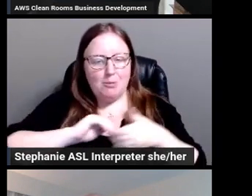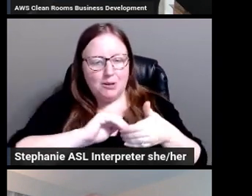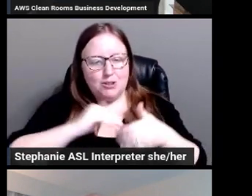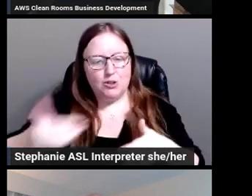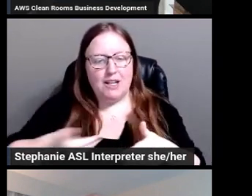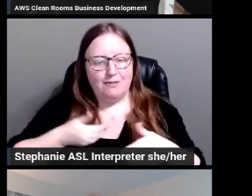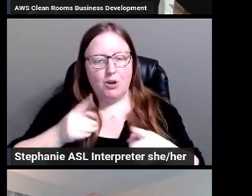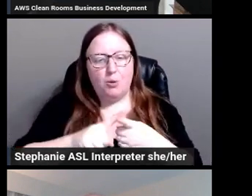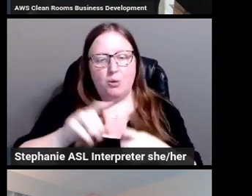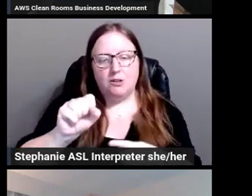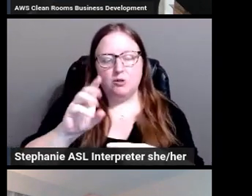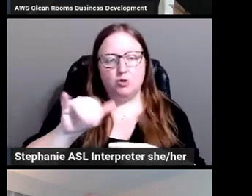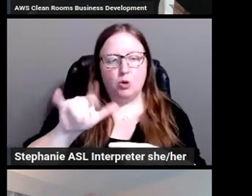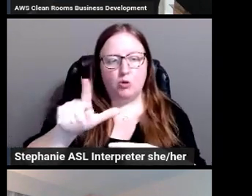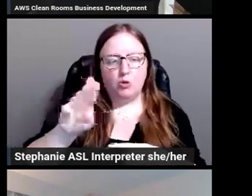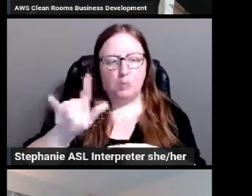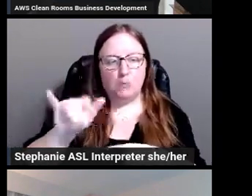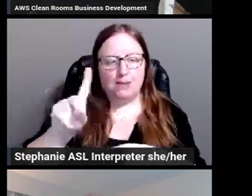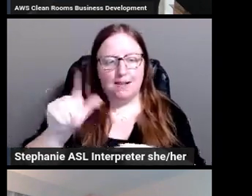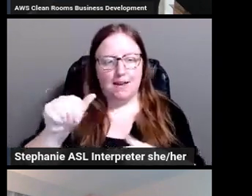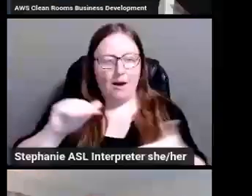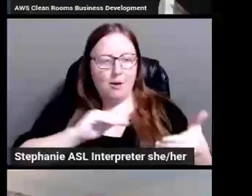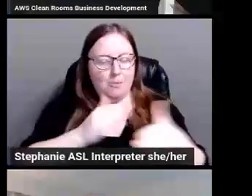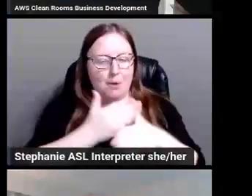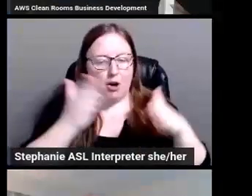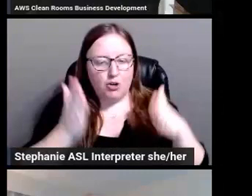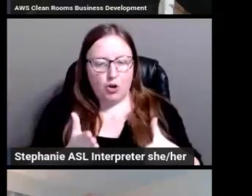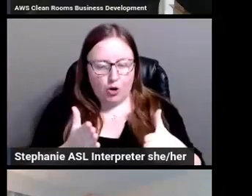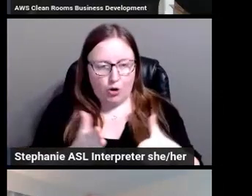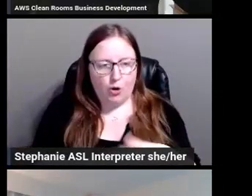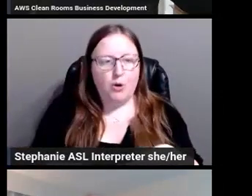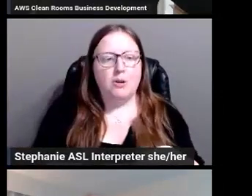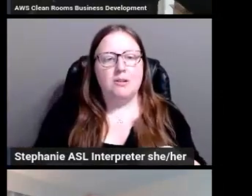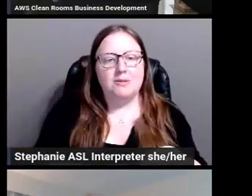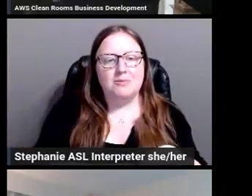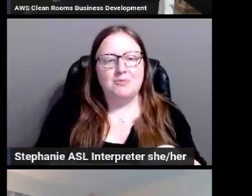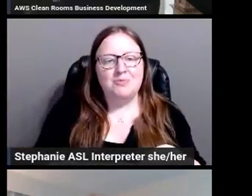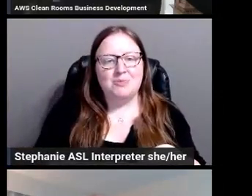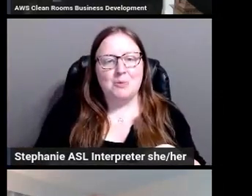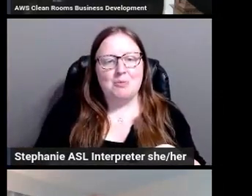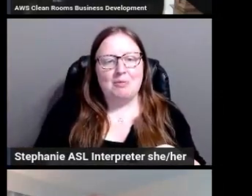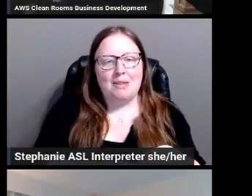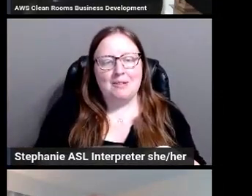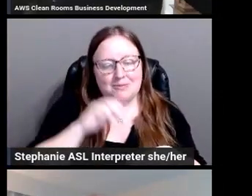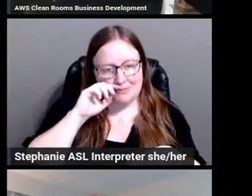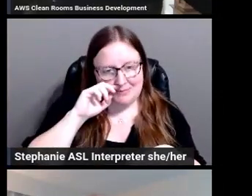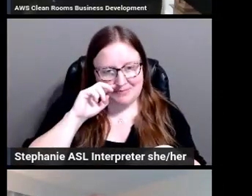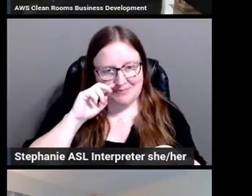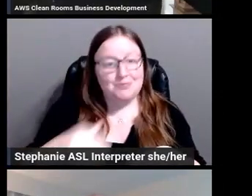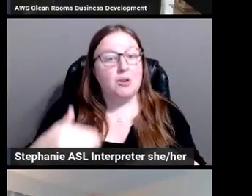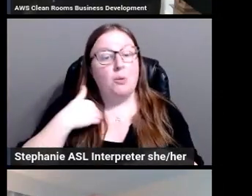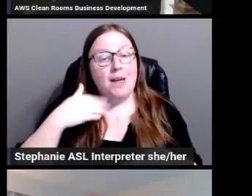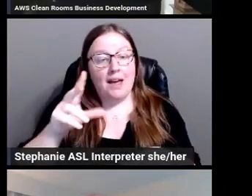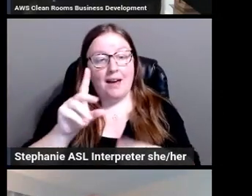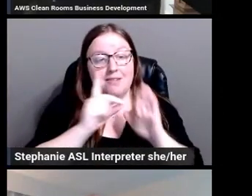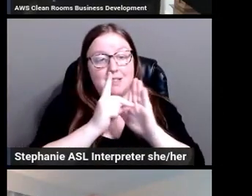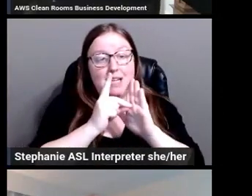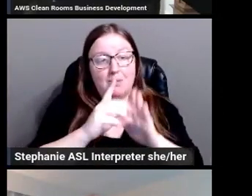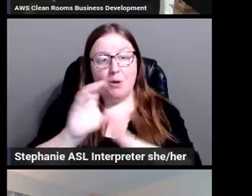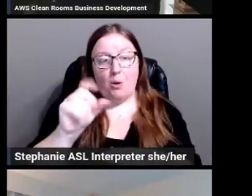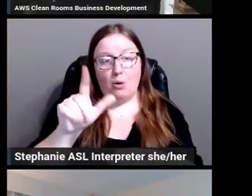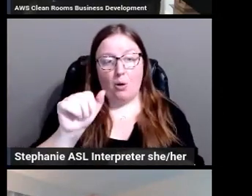social media publisher partner, and start partying. So we have the demo collab that